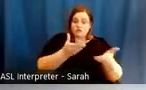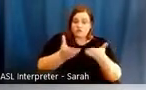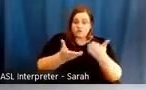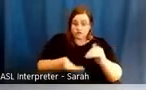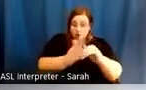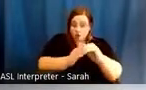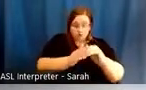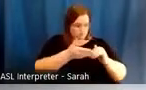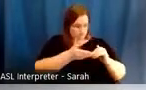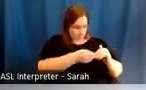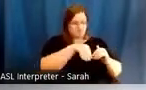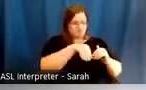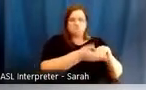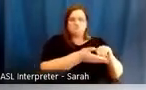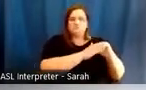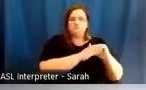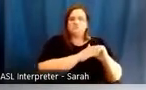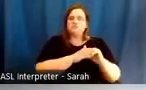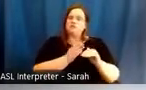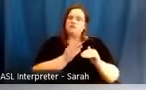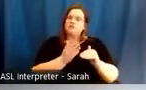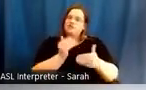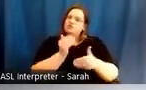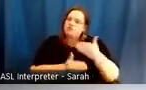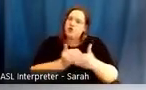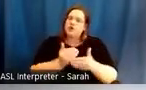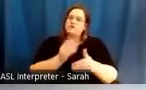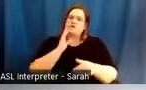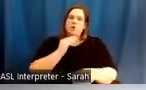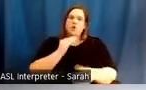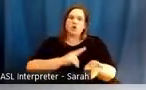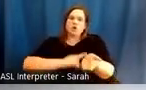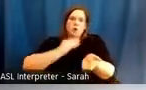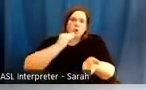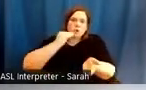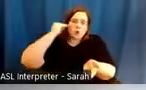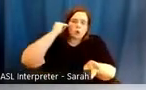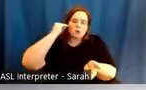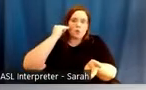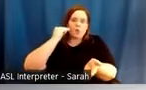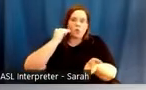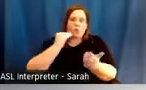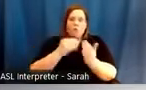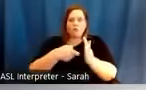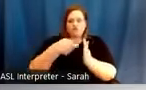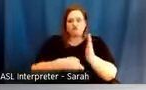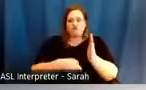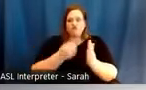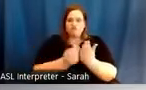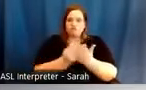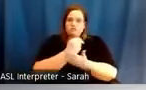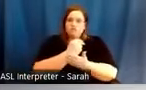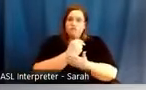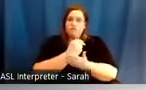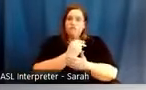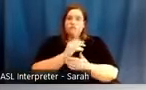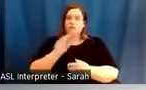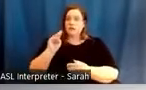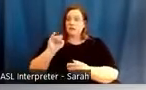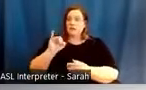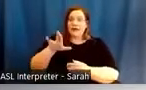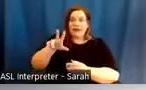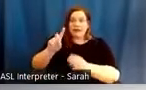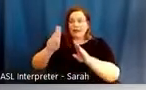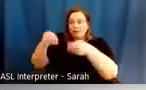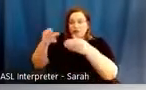a process for nursing home rate reviews, but if the cost of services go up, their rates go up. The Medicaid providers in